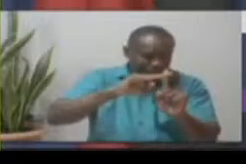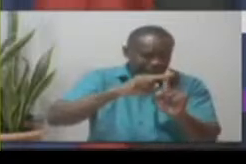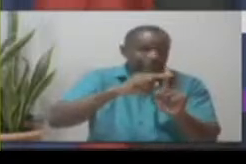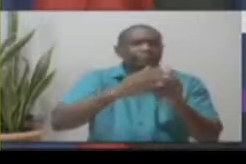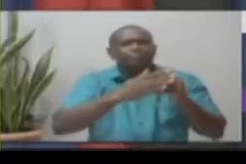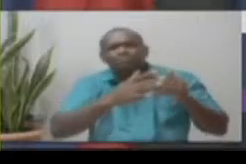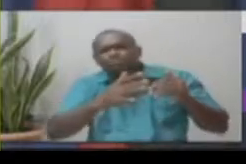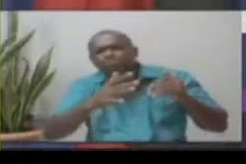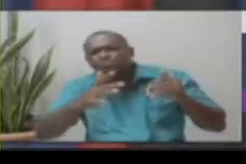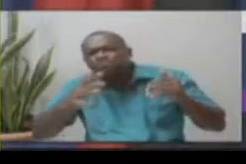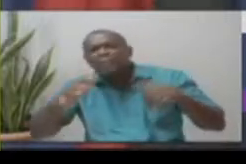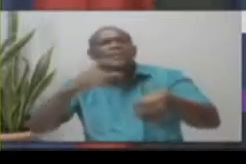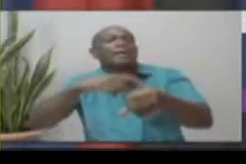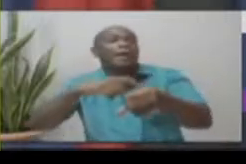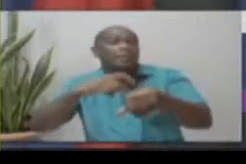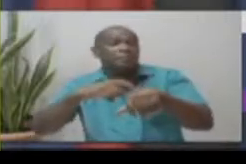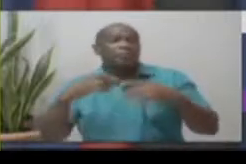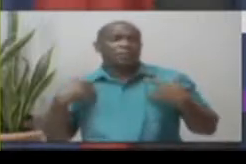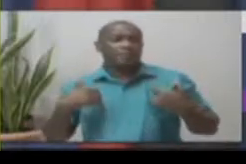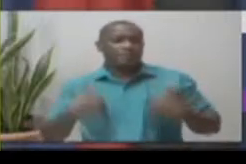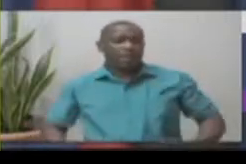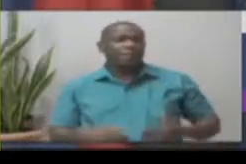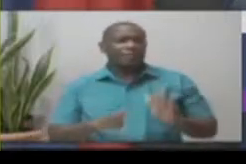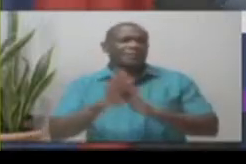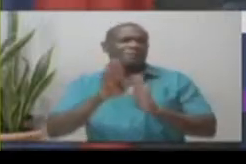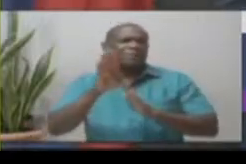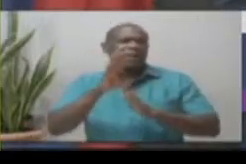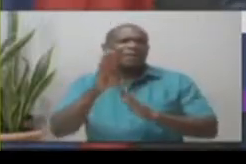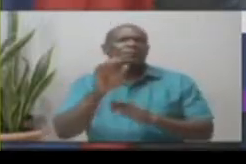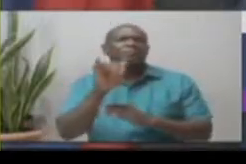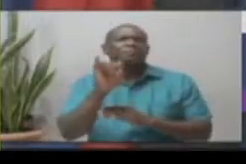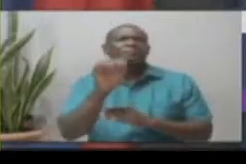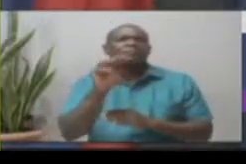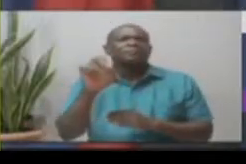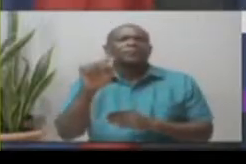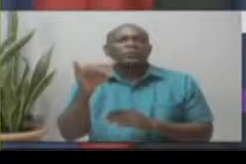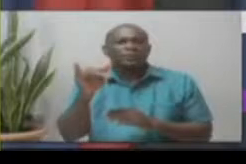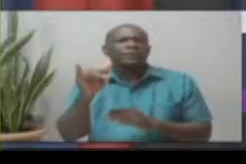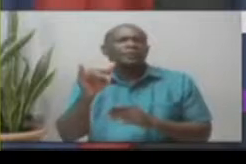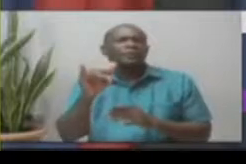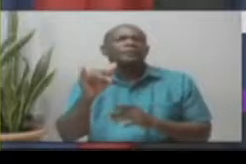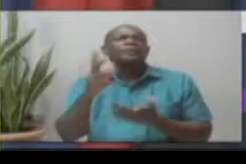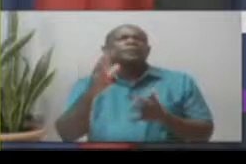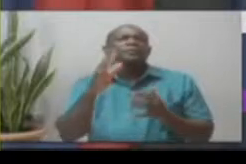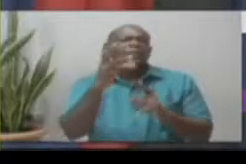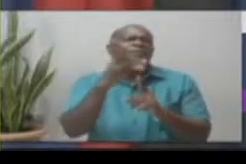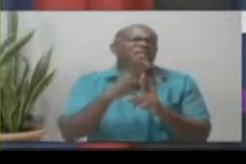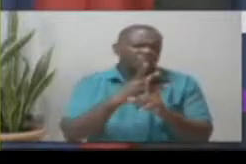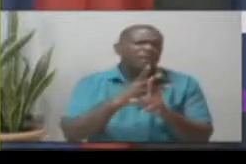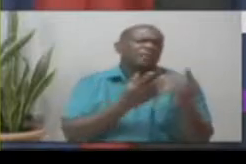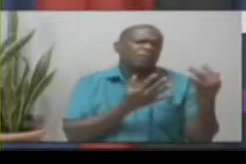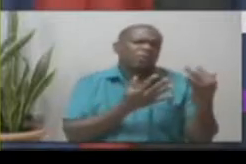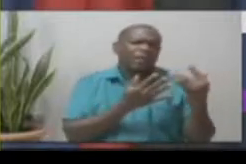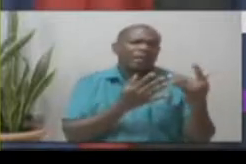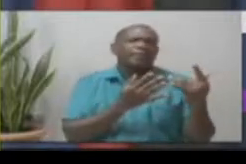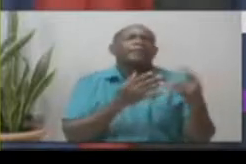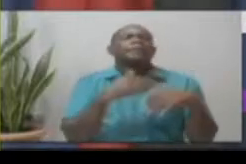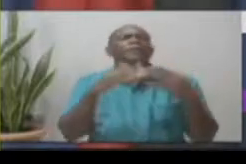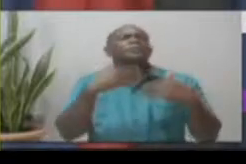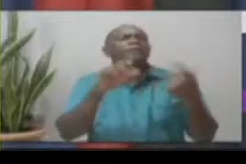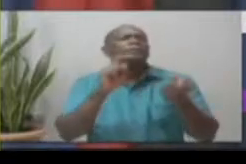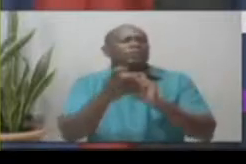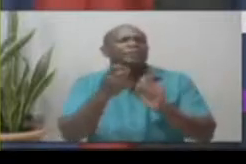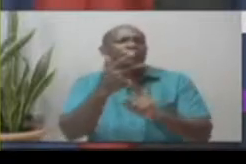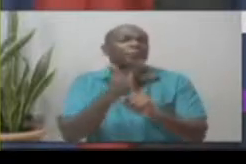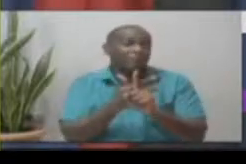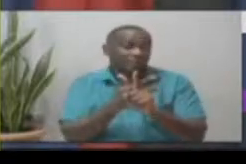some immunity, and they are allowed to go. Initially, they said it was 6 months, and then later on, WHO changed it to just over 3 months. So I am at the place now